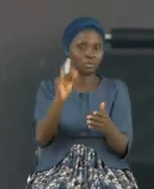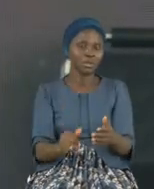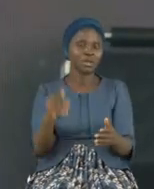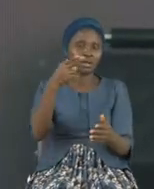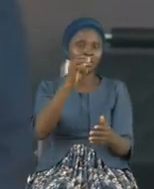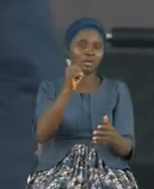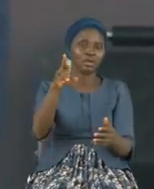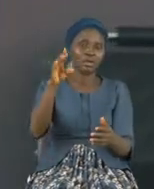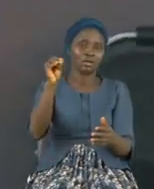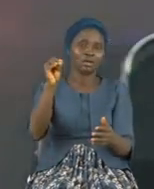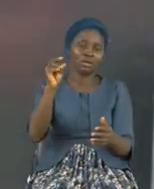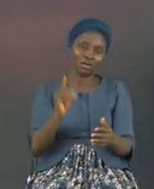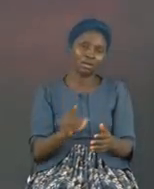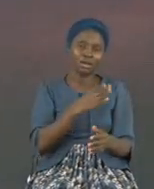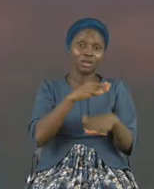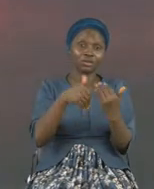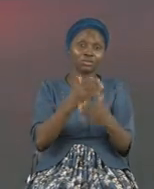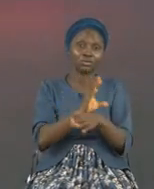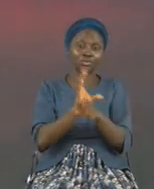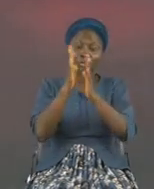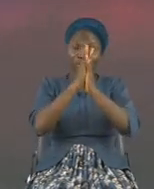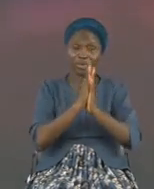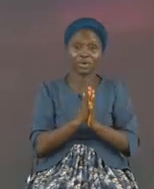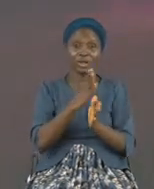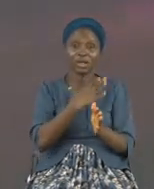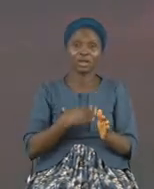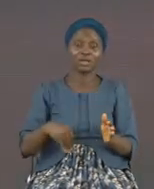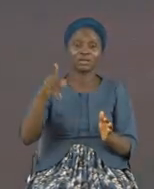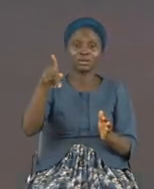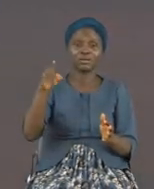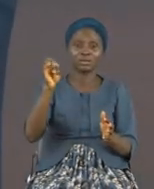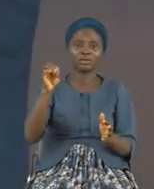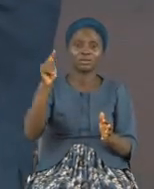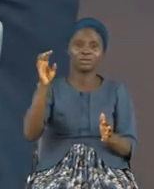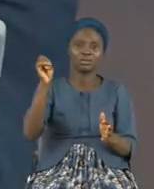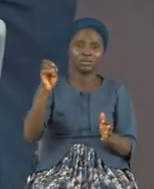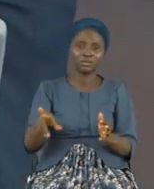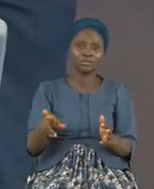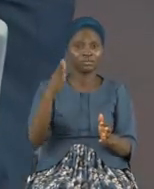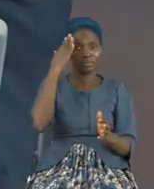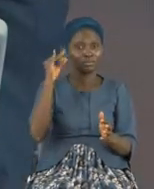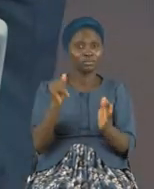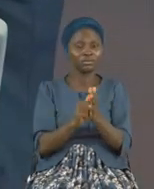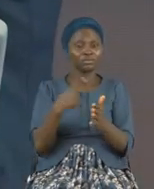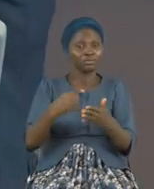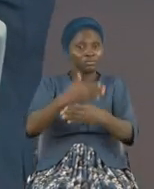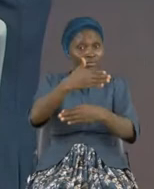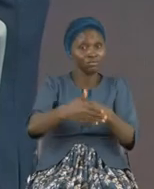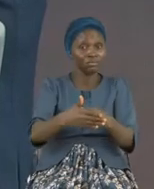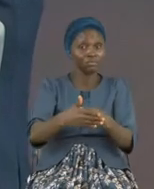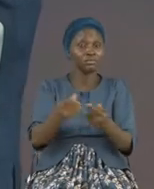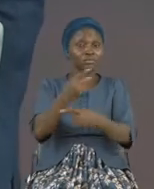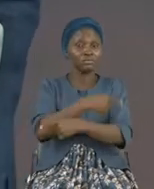prayed. And Peter, knowing that the following day Herod was to take